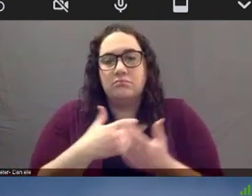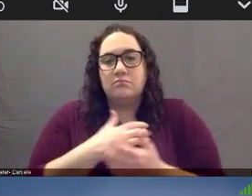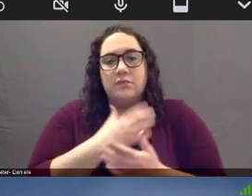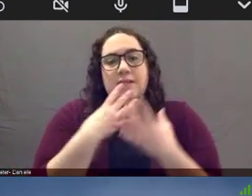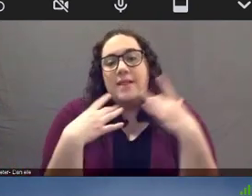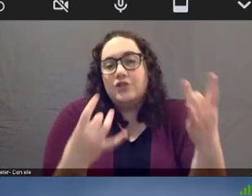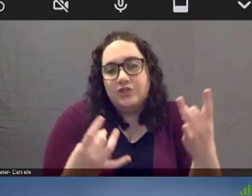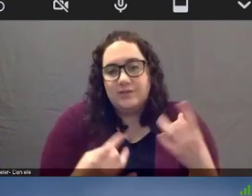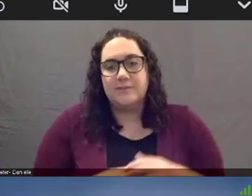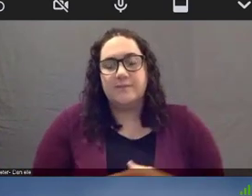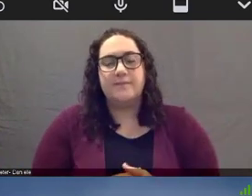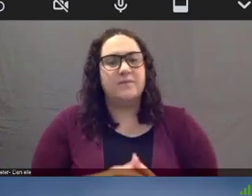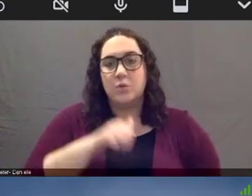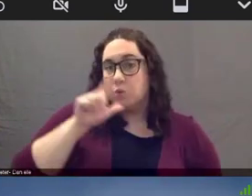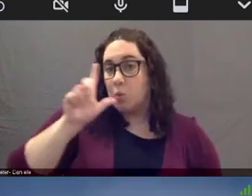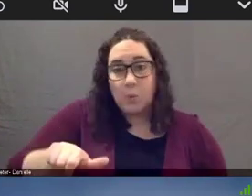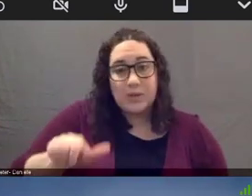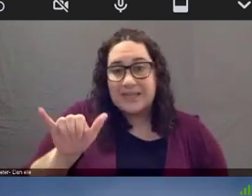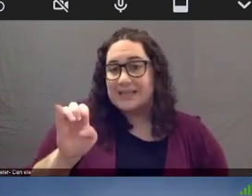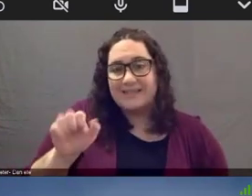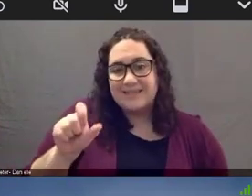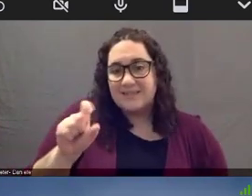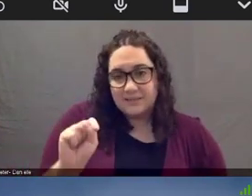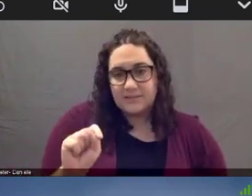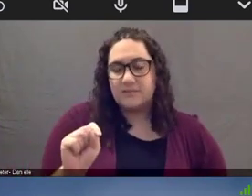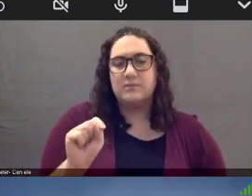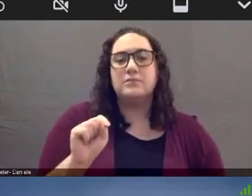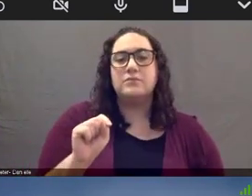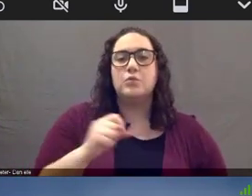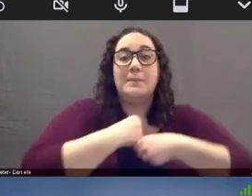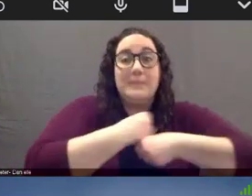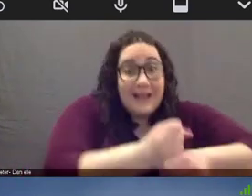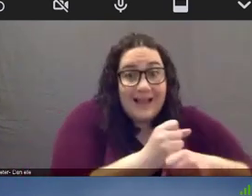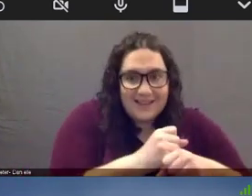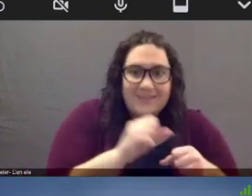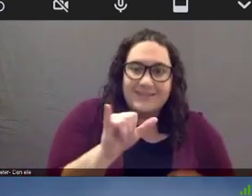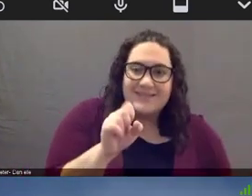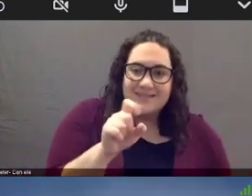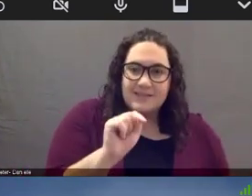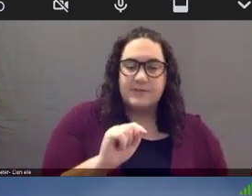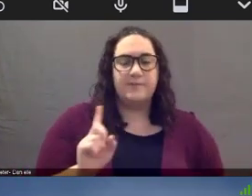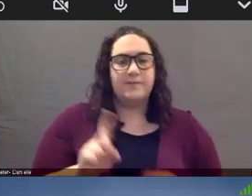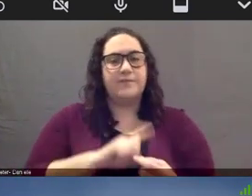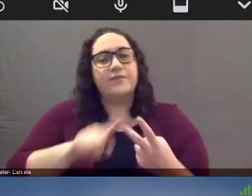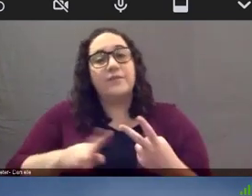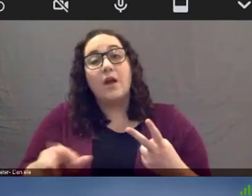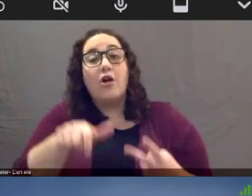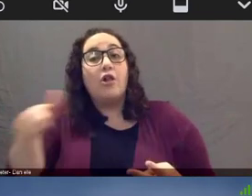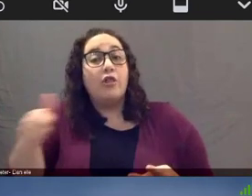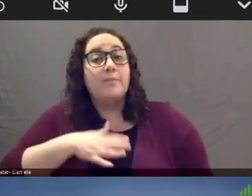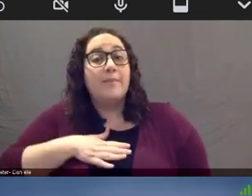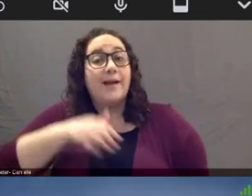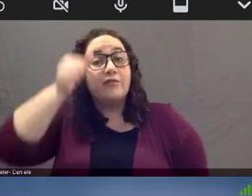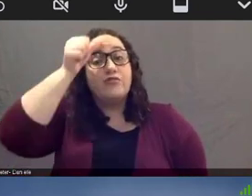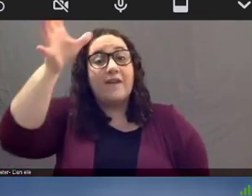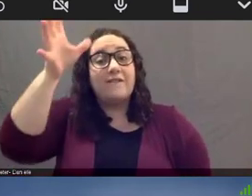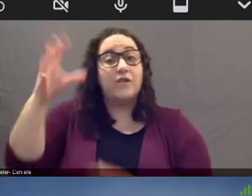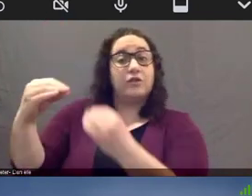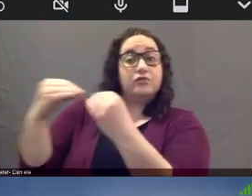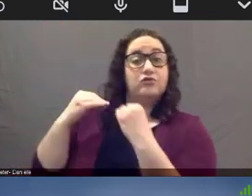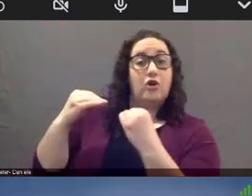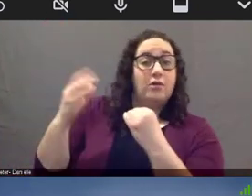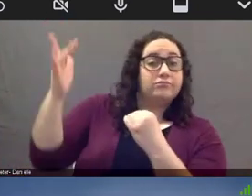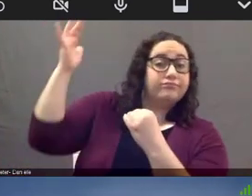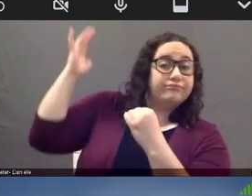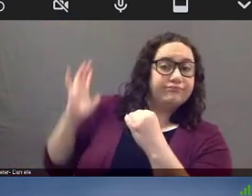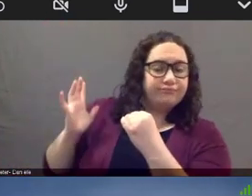my grandfather taught me how to make a while ago. And it's crepes. Although my grandparents, who lived in a Romanian or a